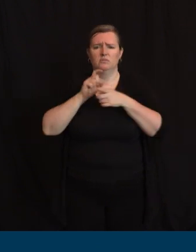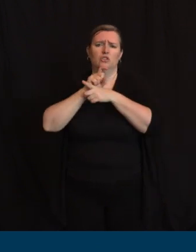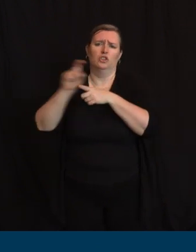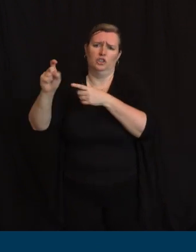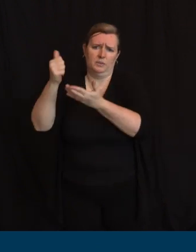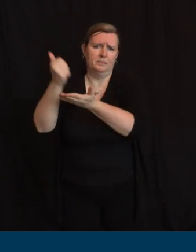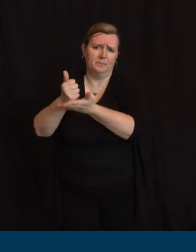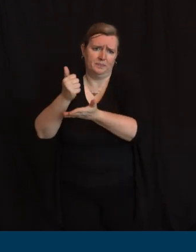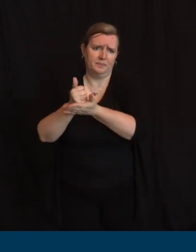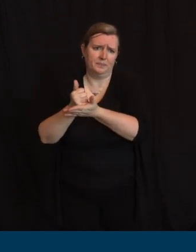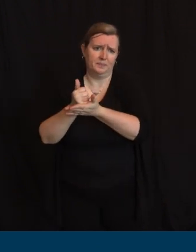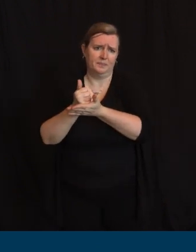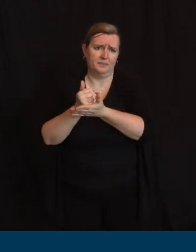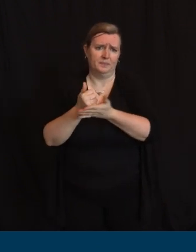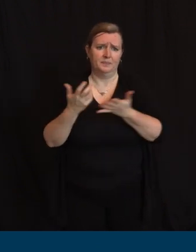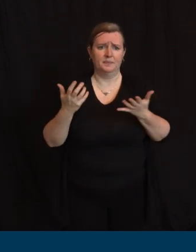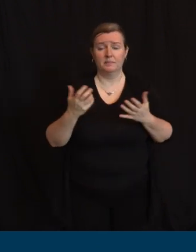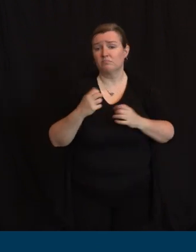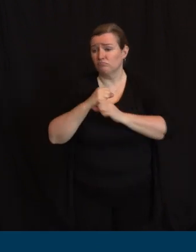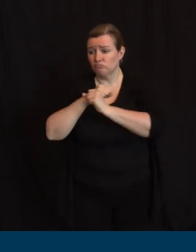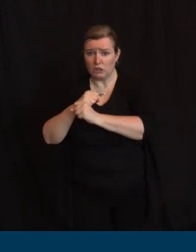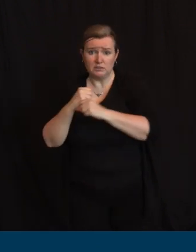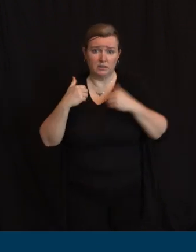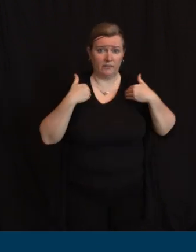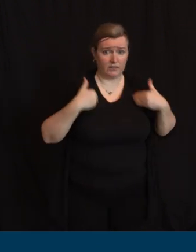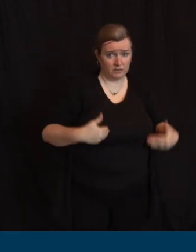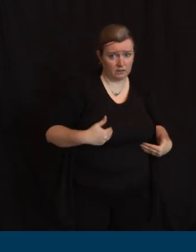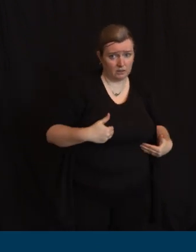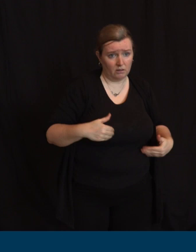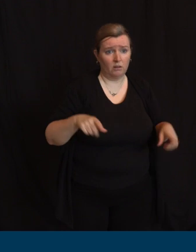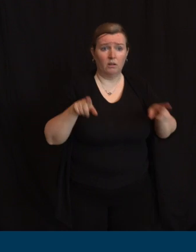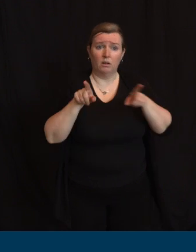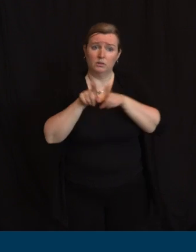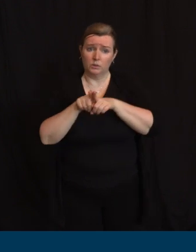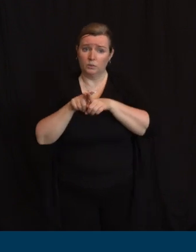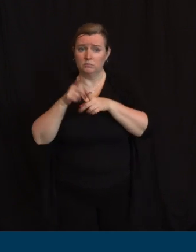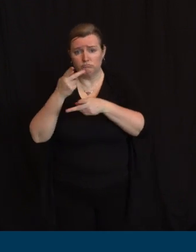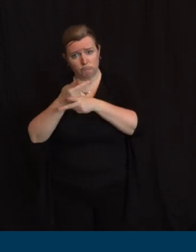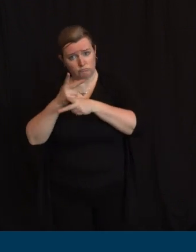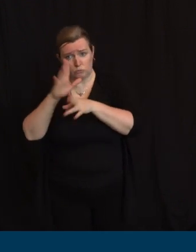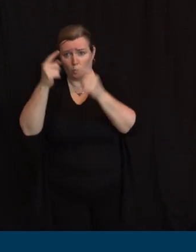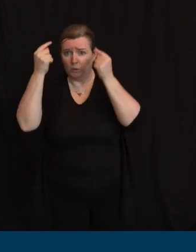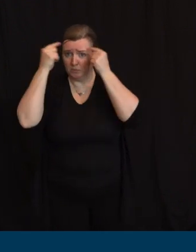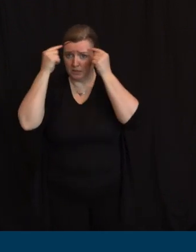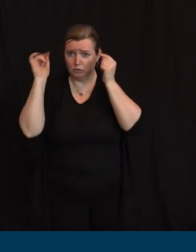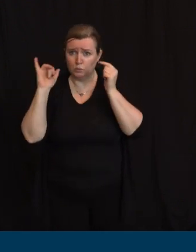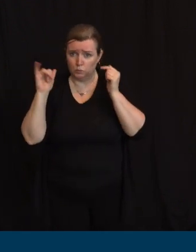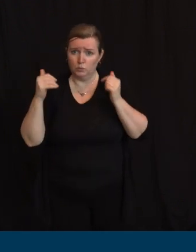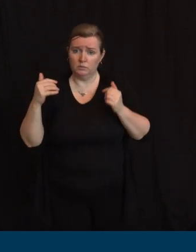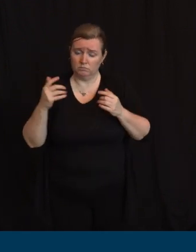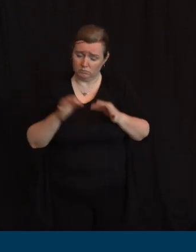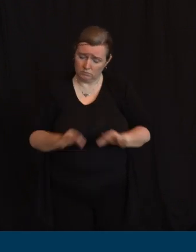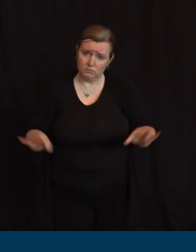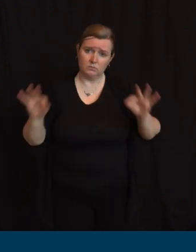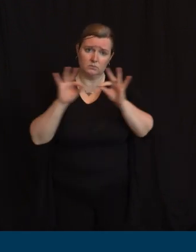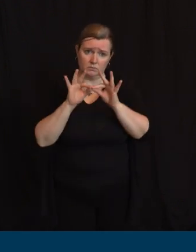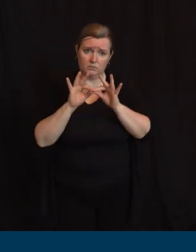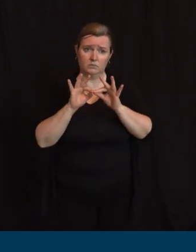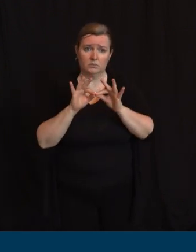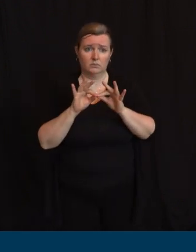just as intently on our mental health and mental well-being. Last evening, our hospitals